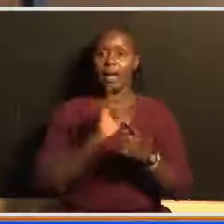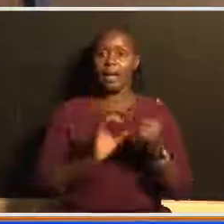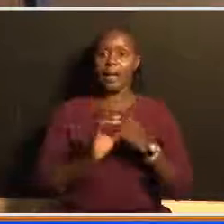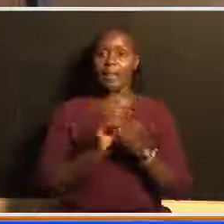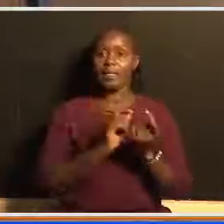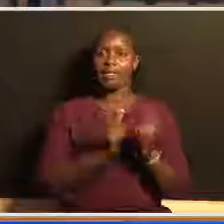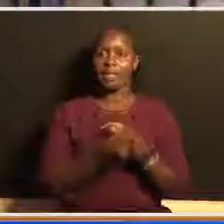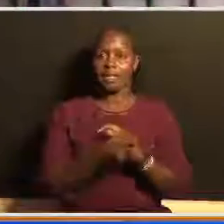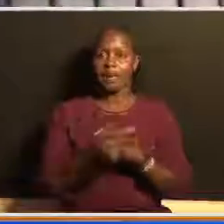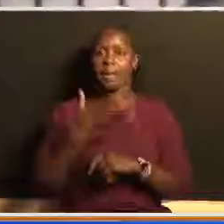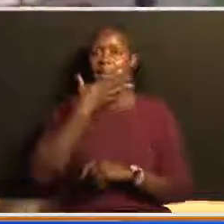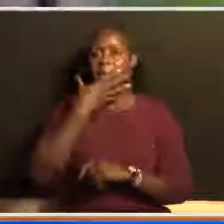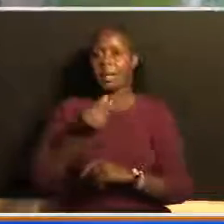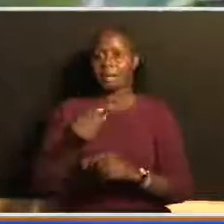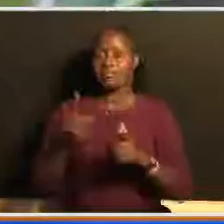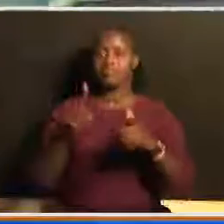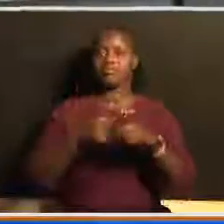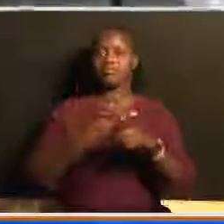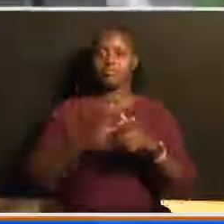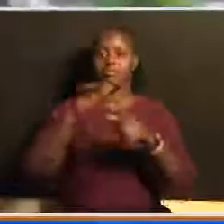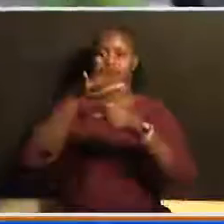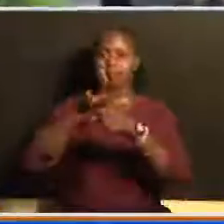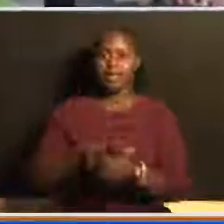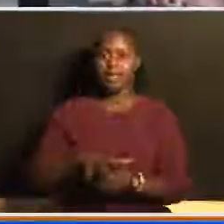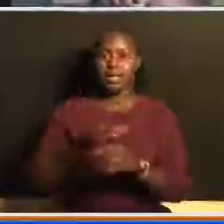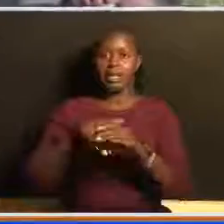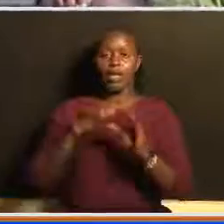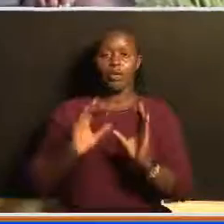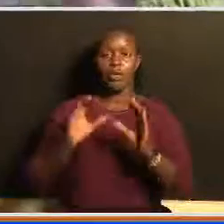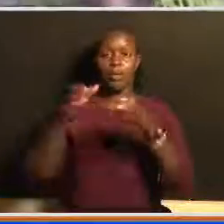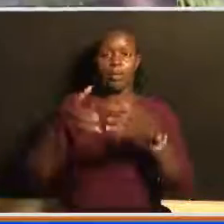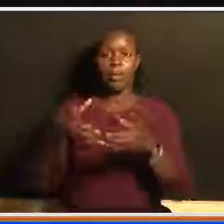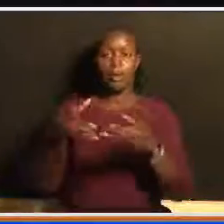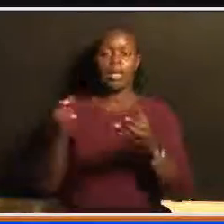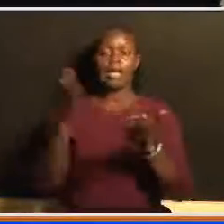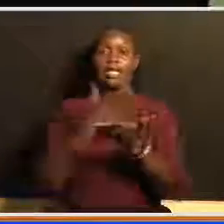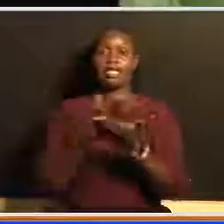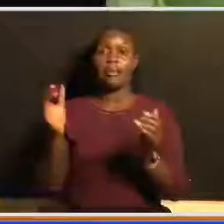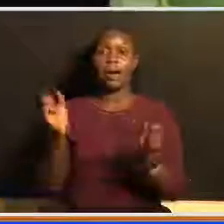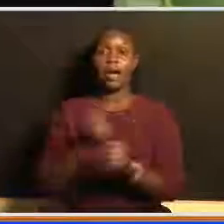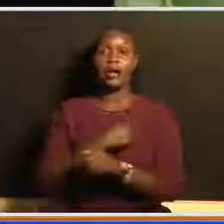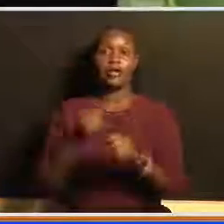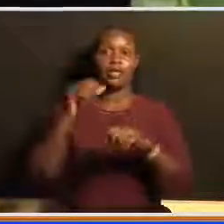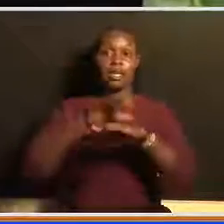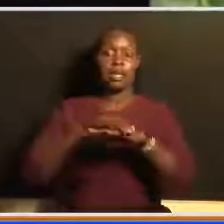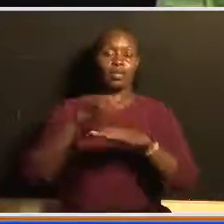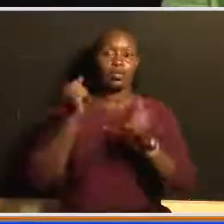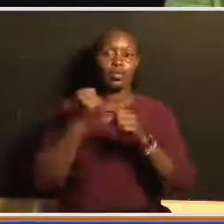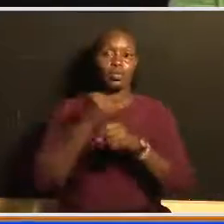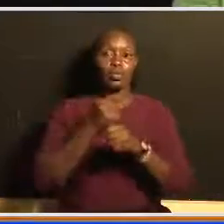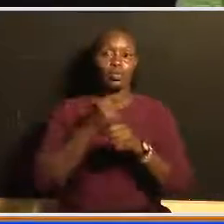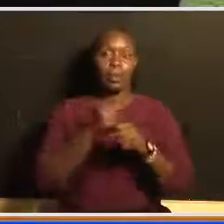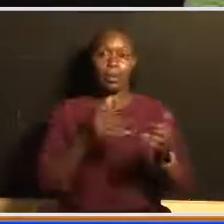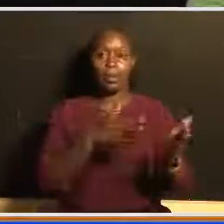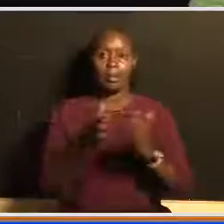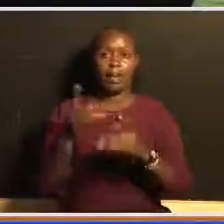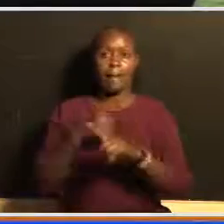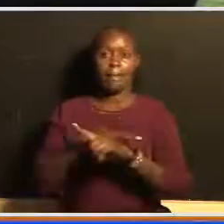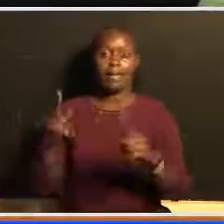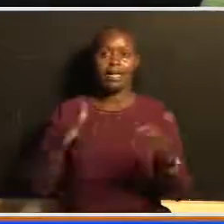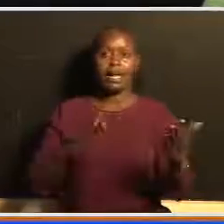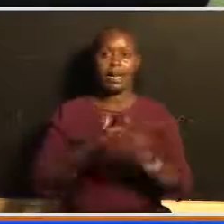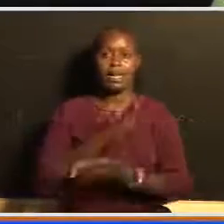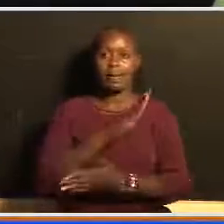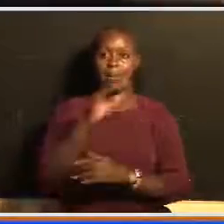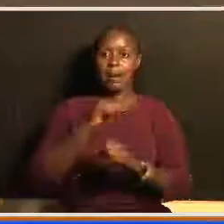many albinos still experience discrimination in their communities. Some are unable to secure employment opportunity, even though their rights are